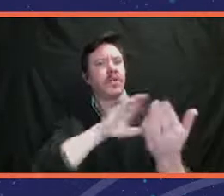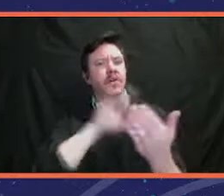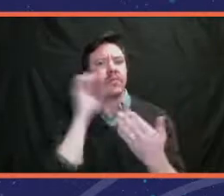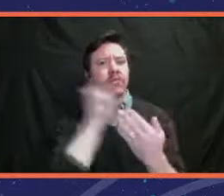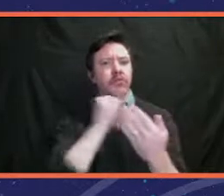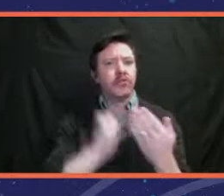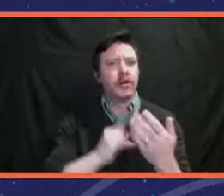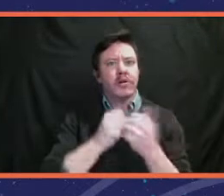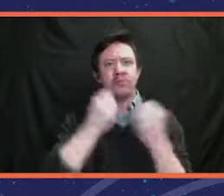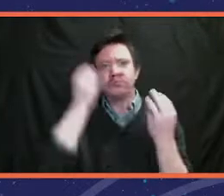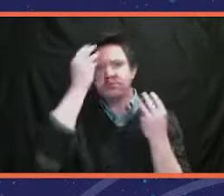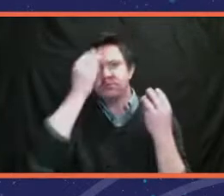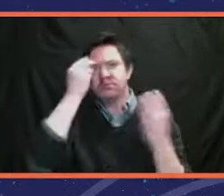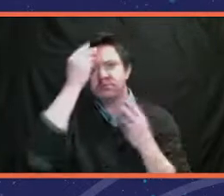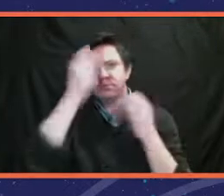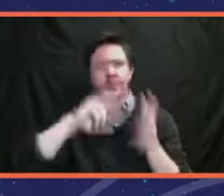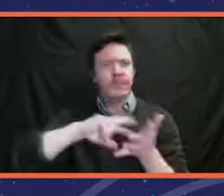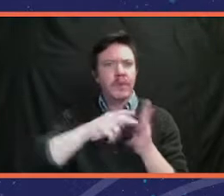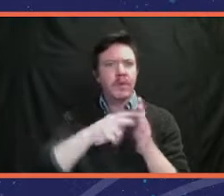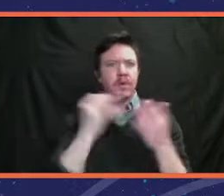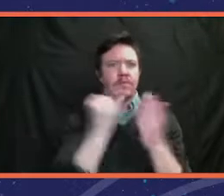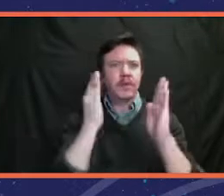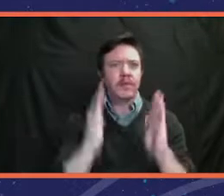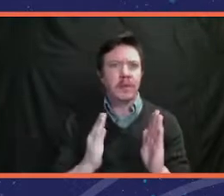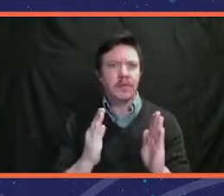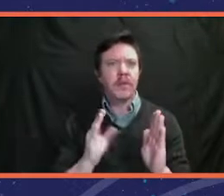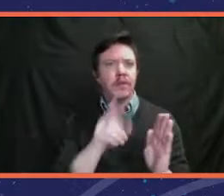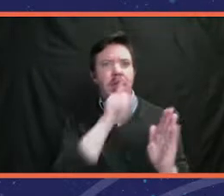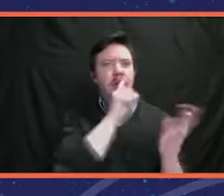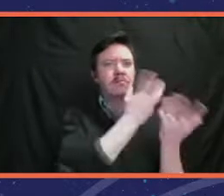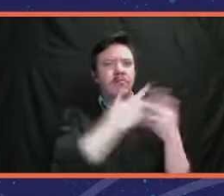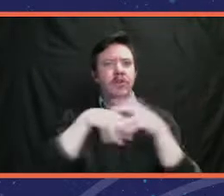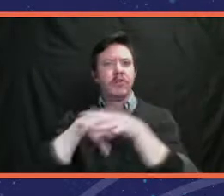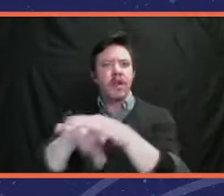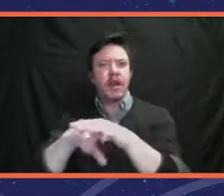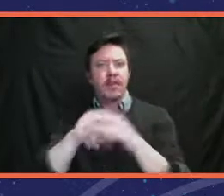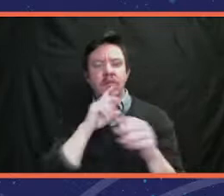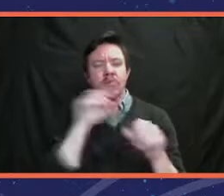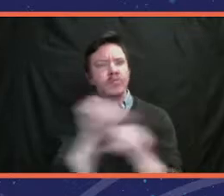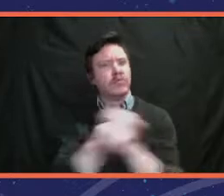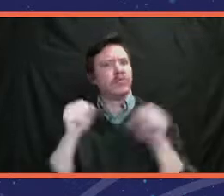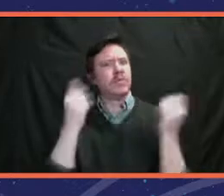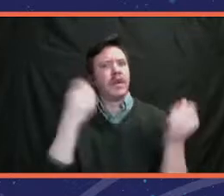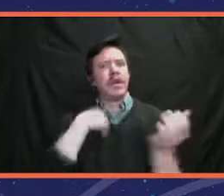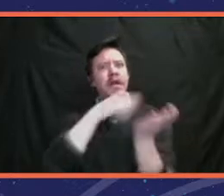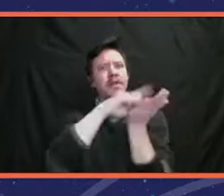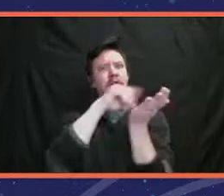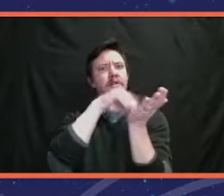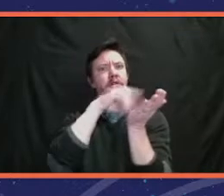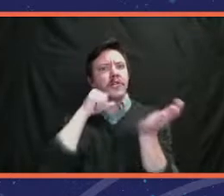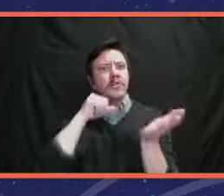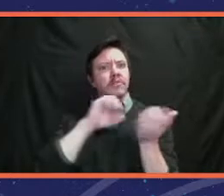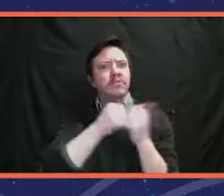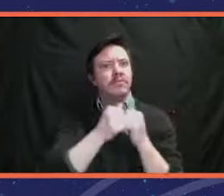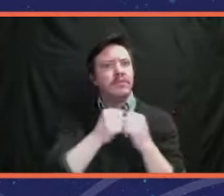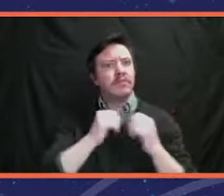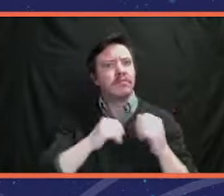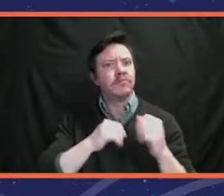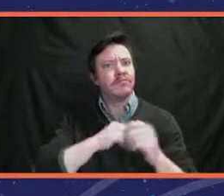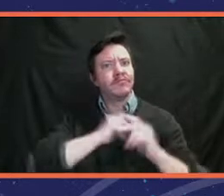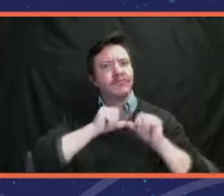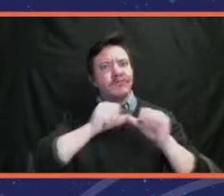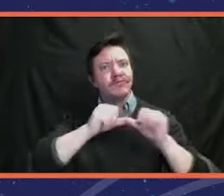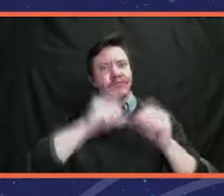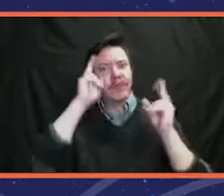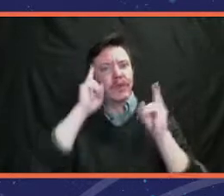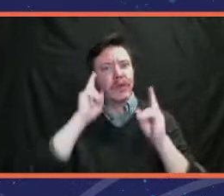it means to be an artist is very much aligned. And we definitely have a lot to learn of how to keep honoring that work and for us to keep embodying that